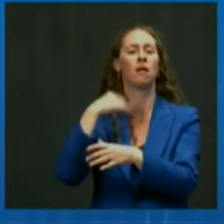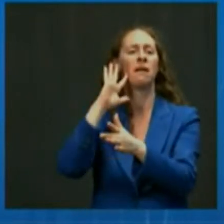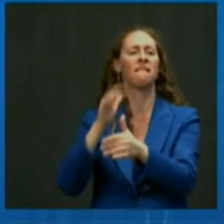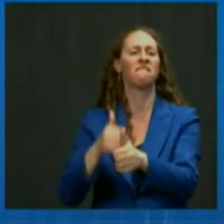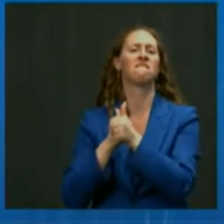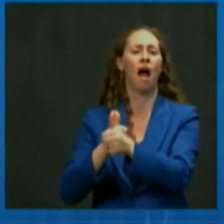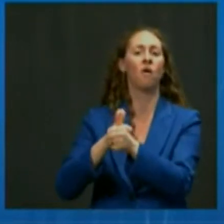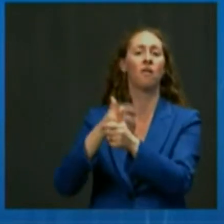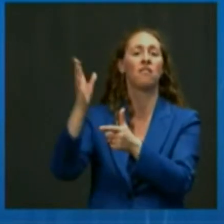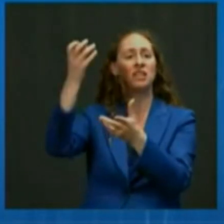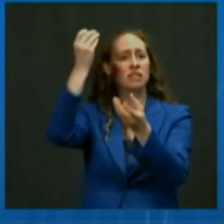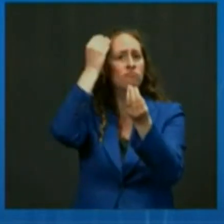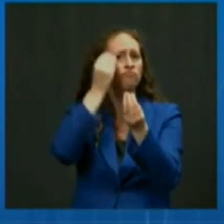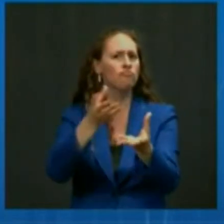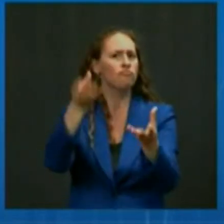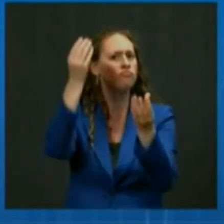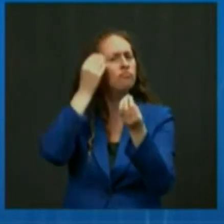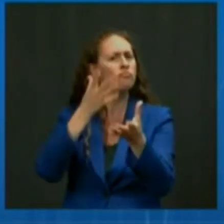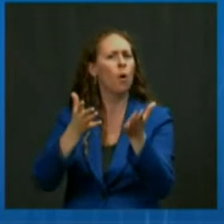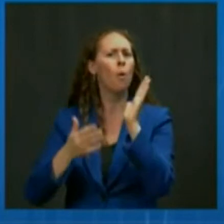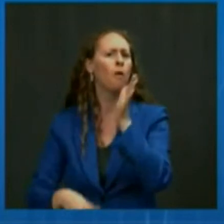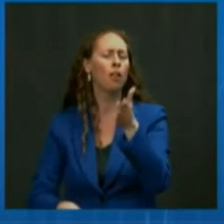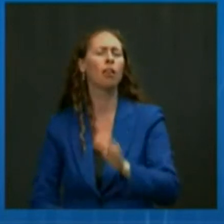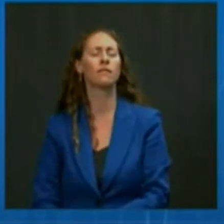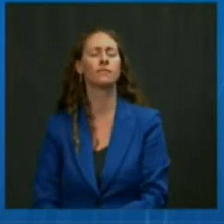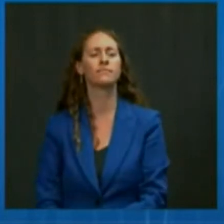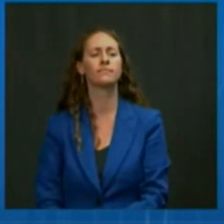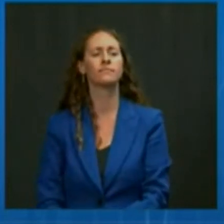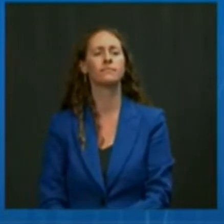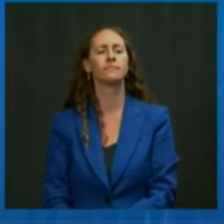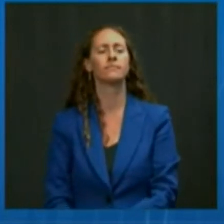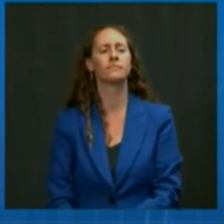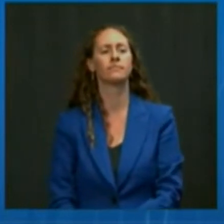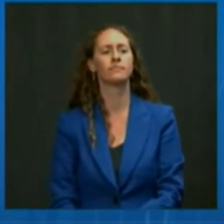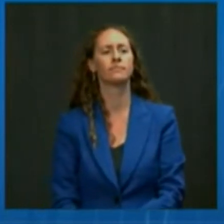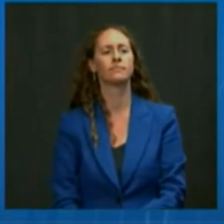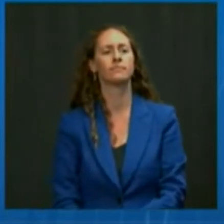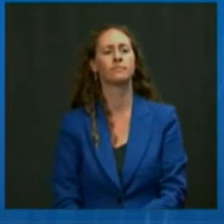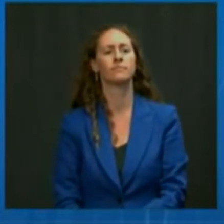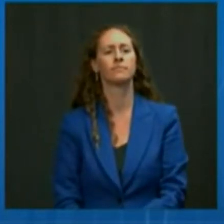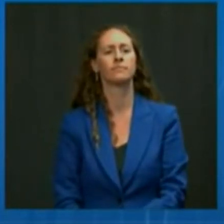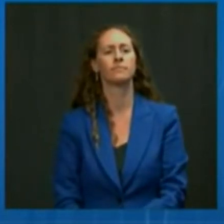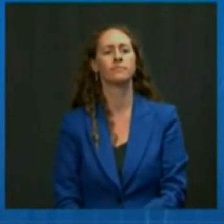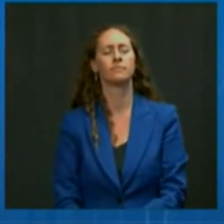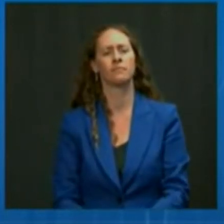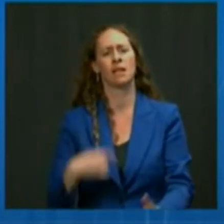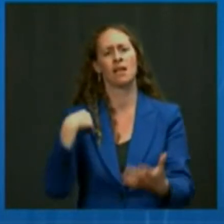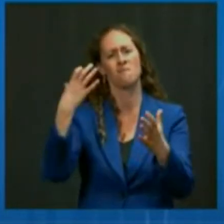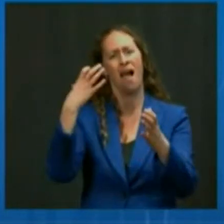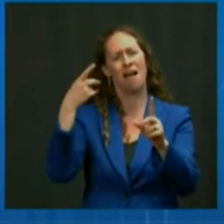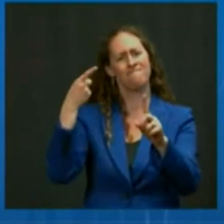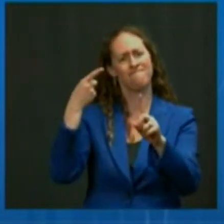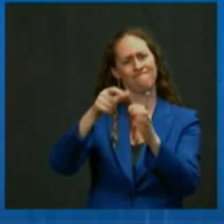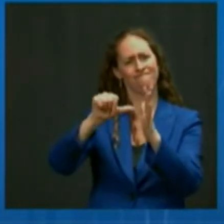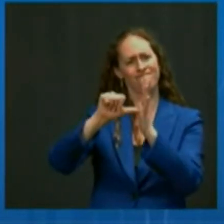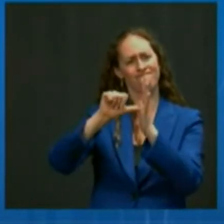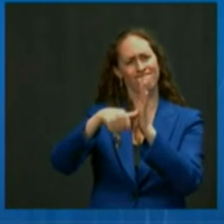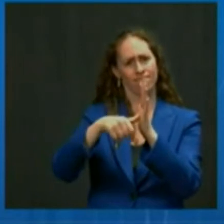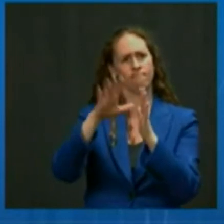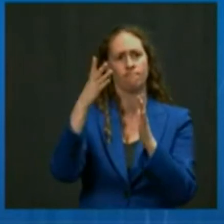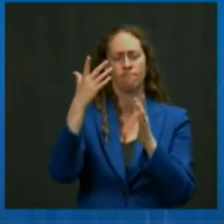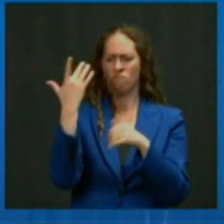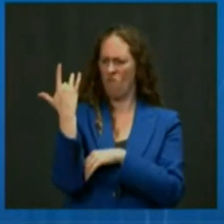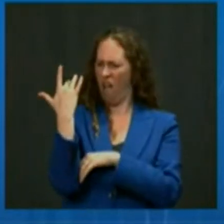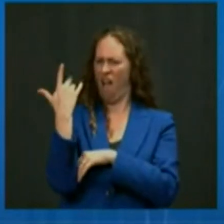those who are under 18. I also just want to underscore one thing to your question about the last 5 days in our message. I want to be